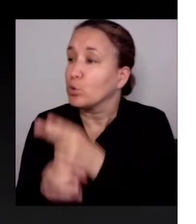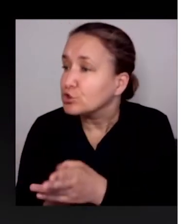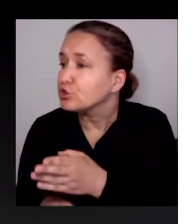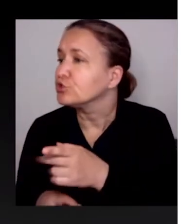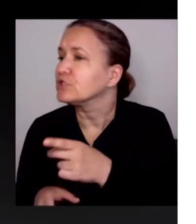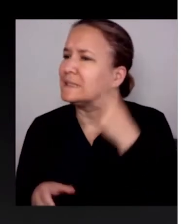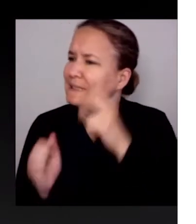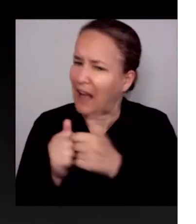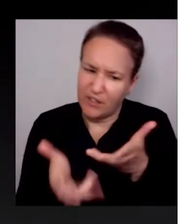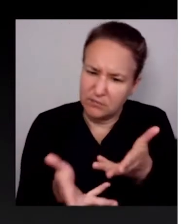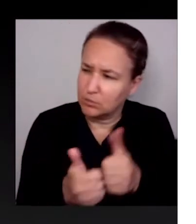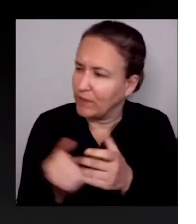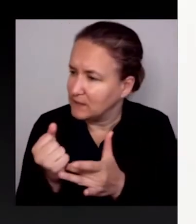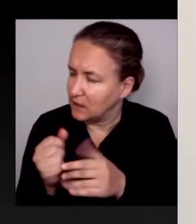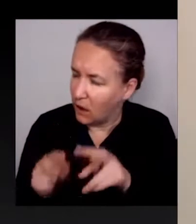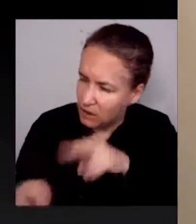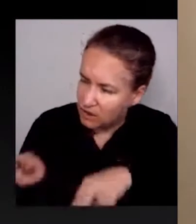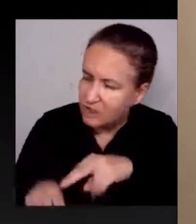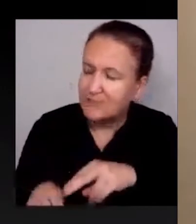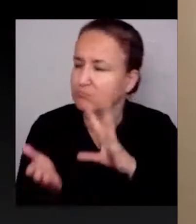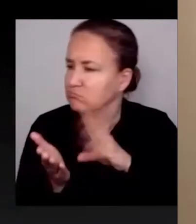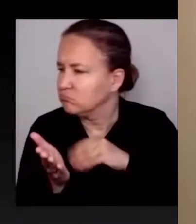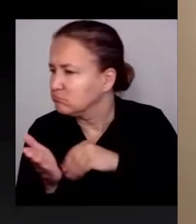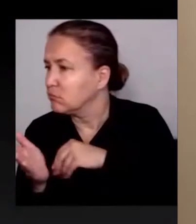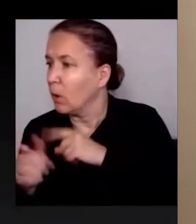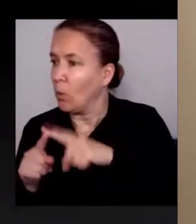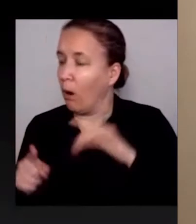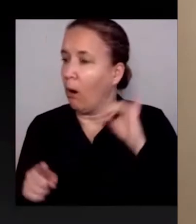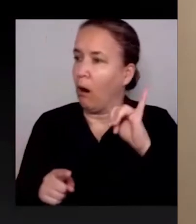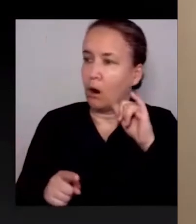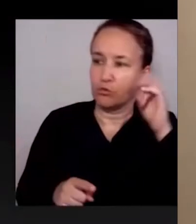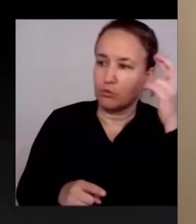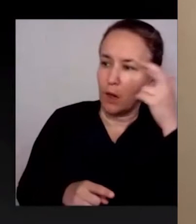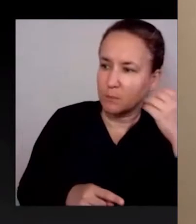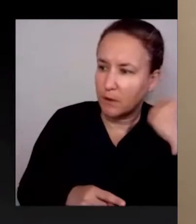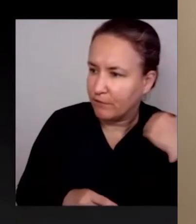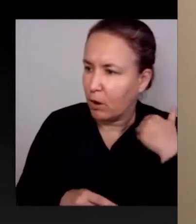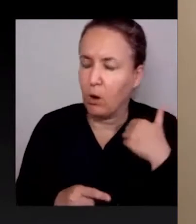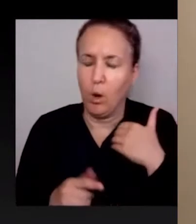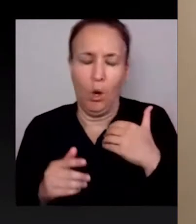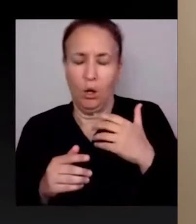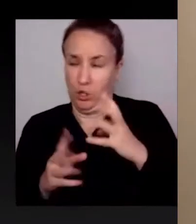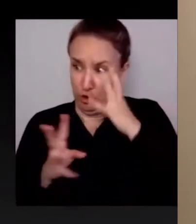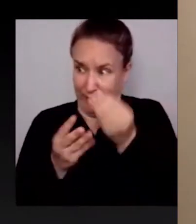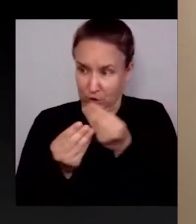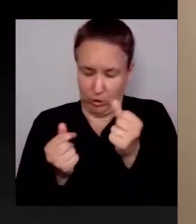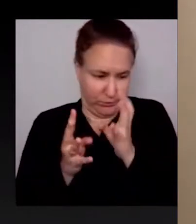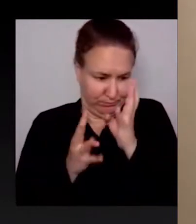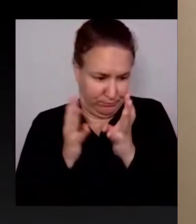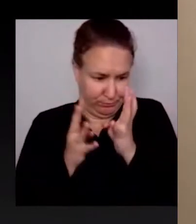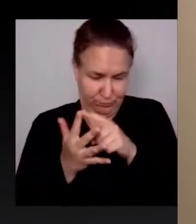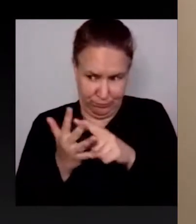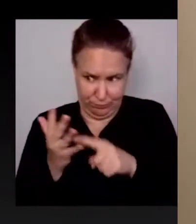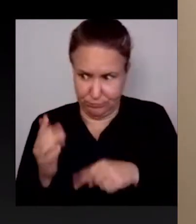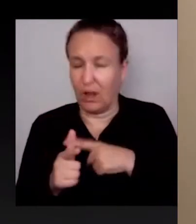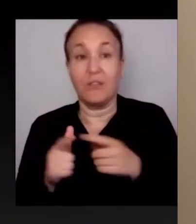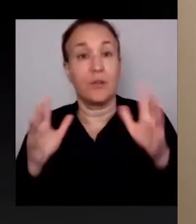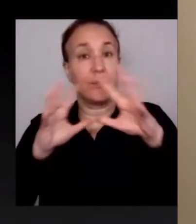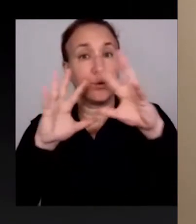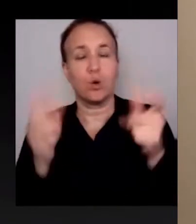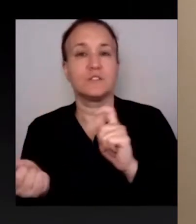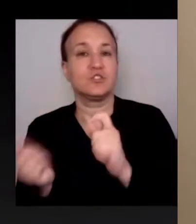with technology, learn some things we never realized before, come up with some creative solutions, and the world has been changed for the